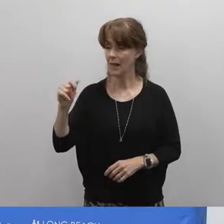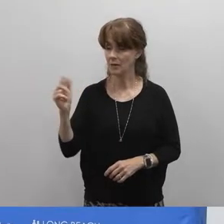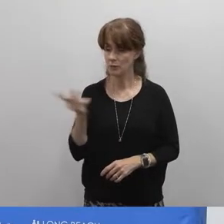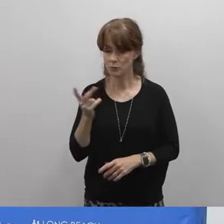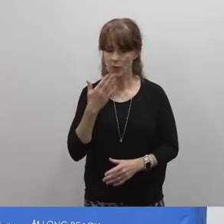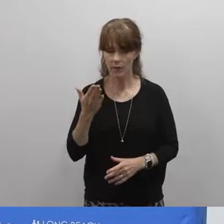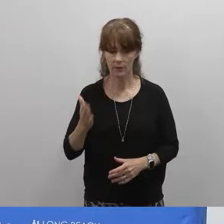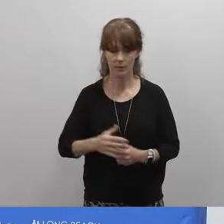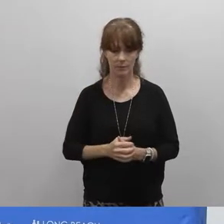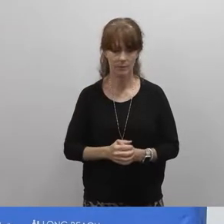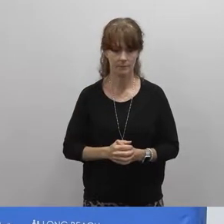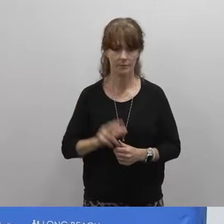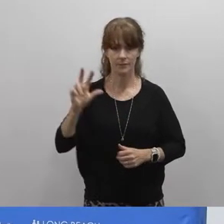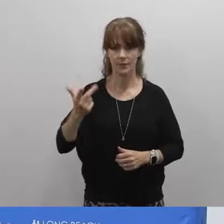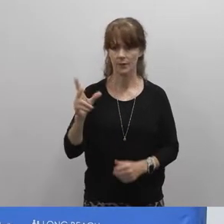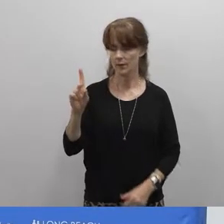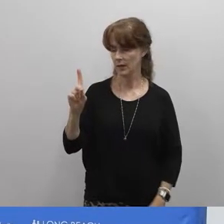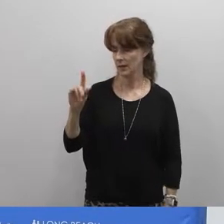Diana Michelson.